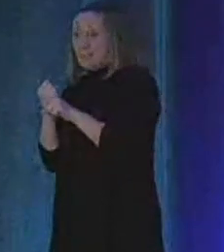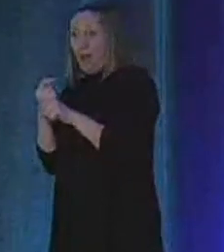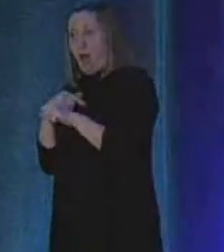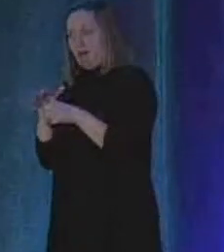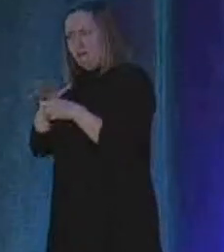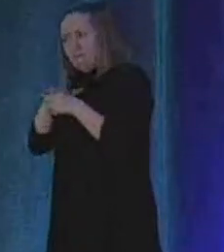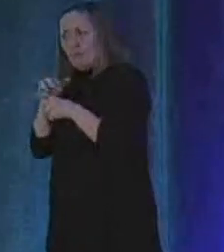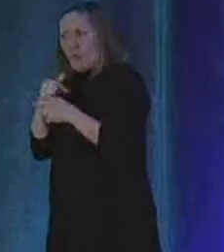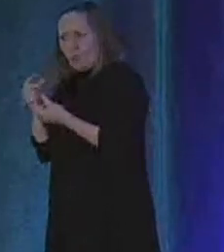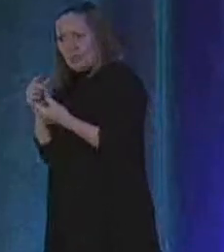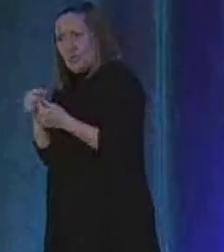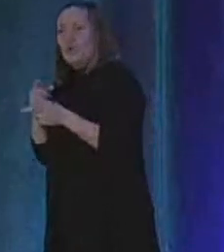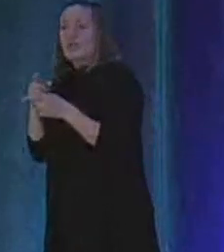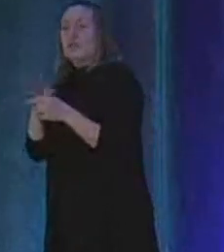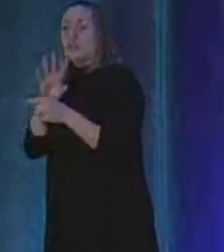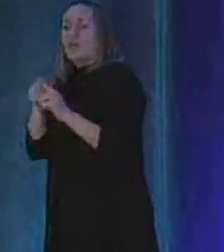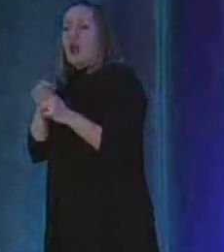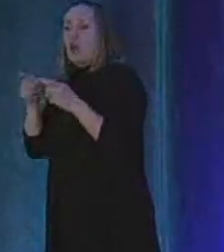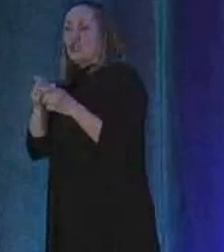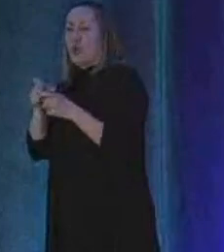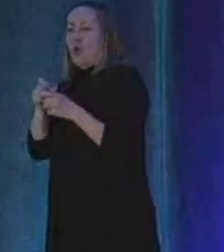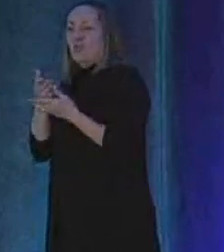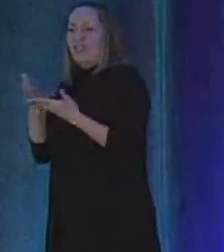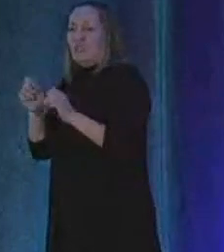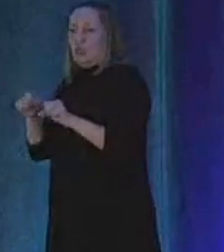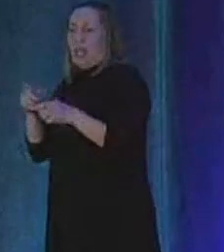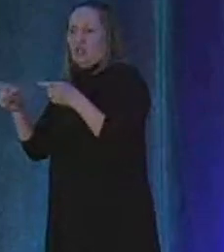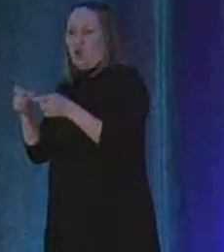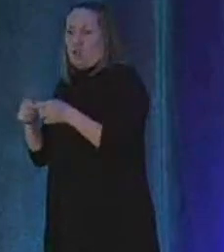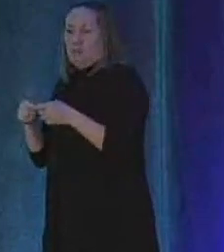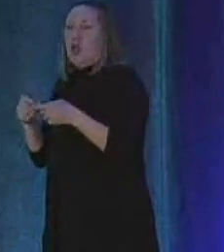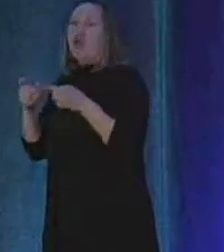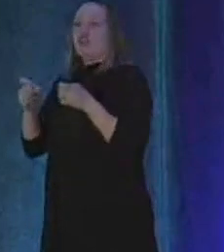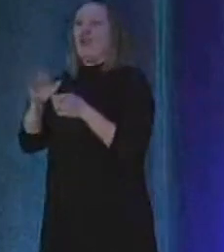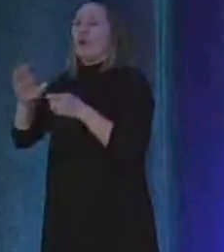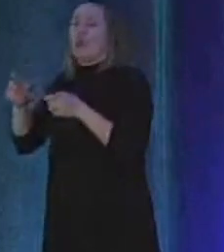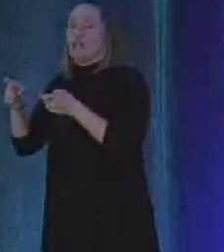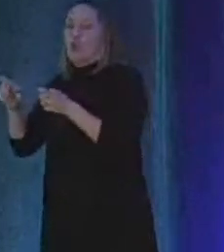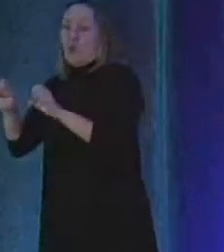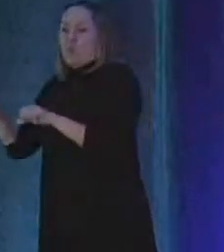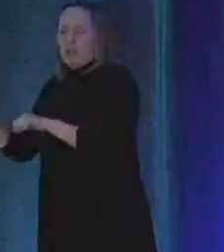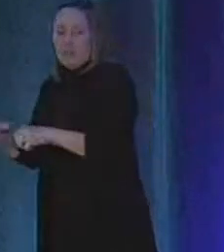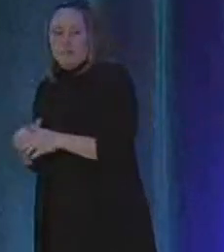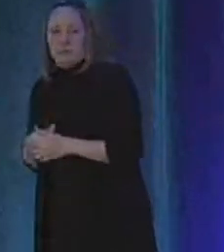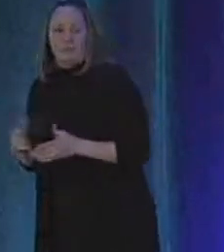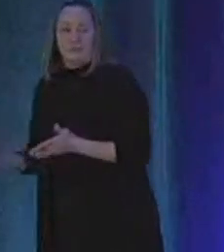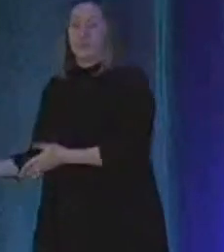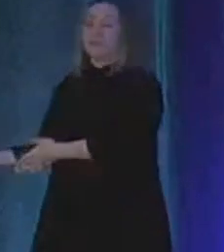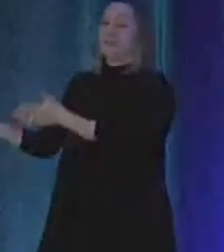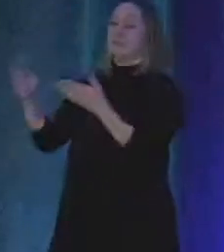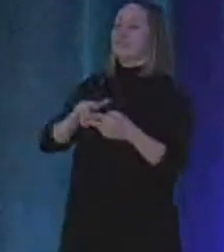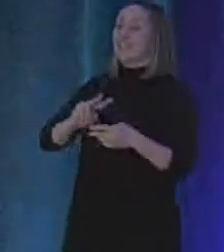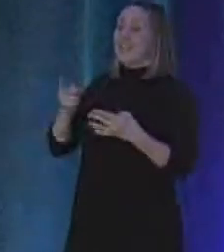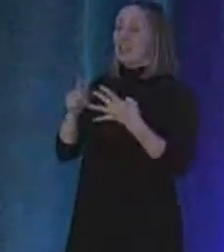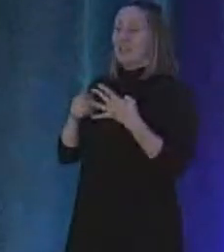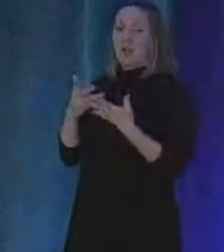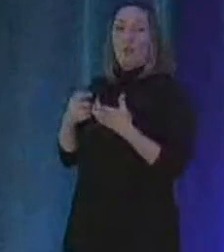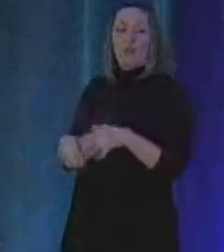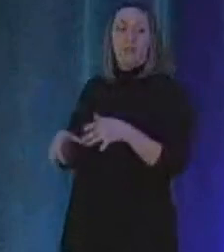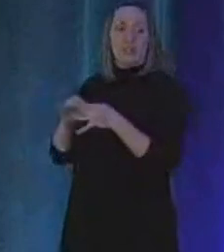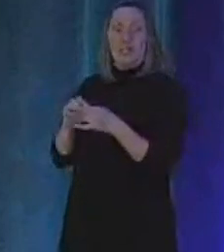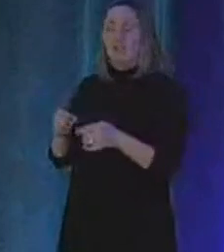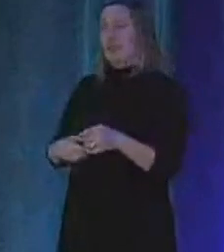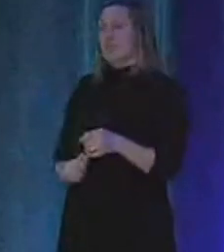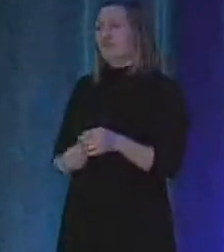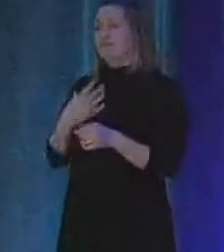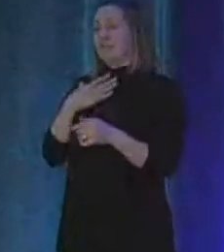this as control your controllables. So hopefully that lands. The second thing I'd like to say is I'm incredibly inspired by my